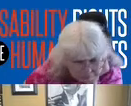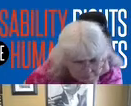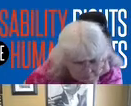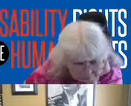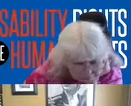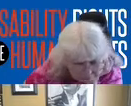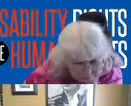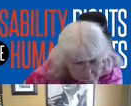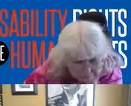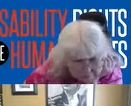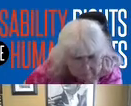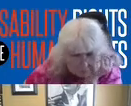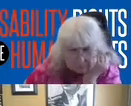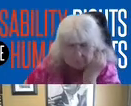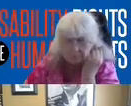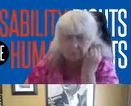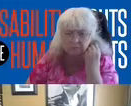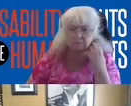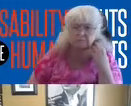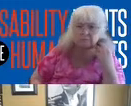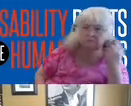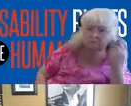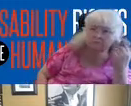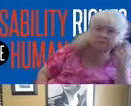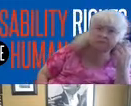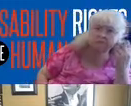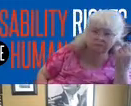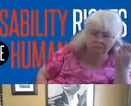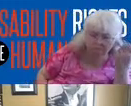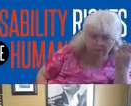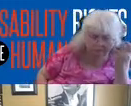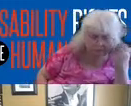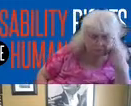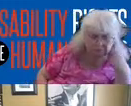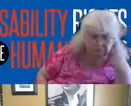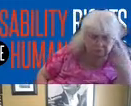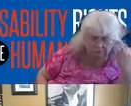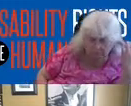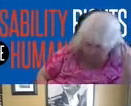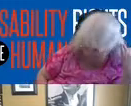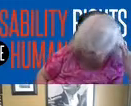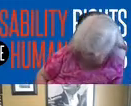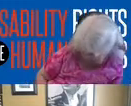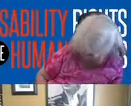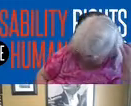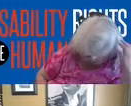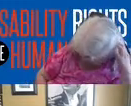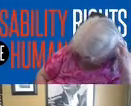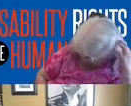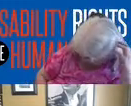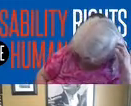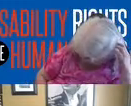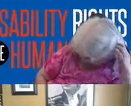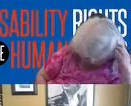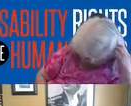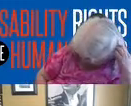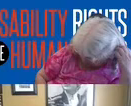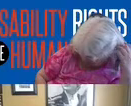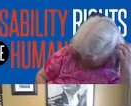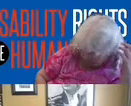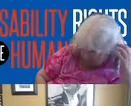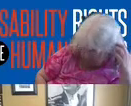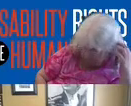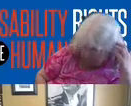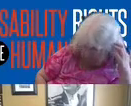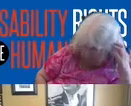use. If not, then you can look in these settings and choose it. If you're on a